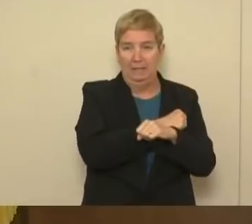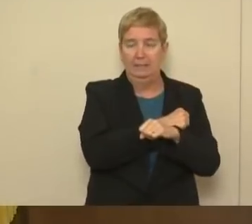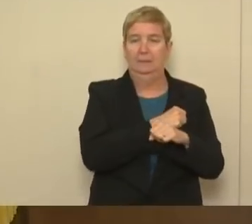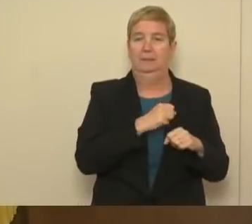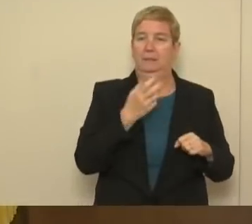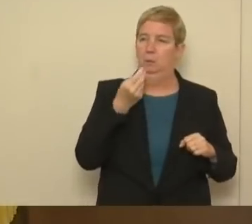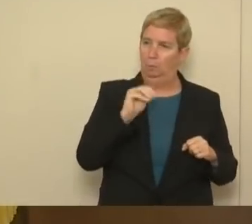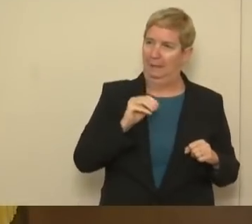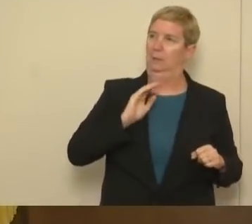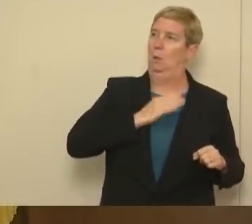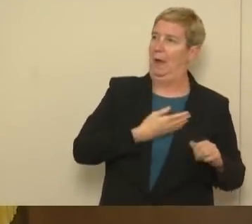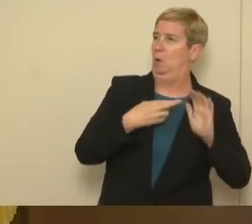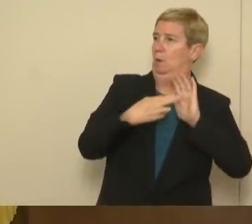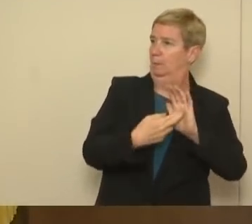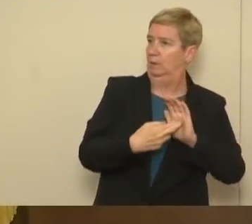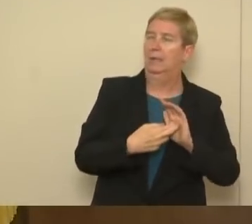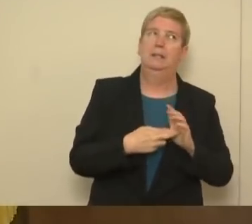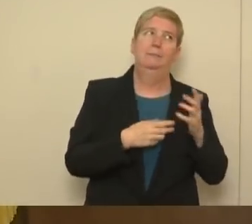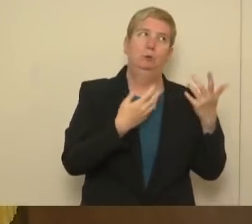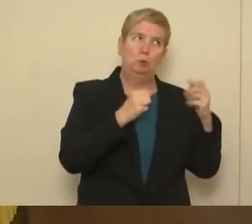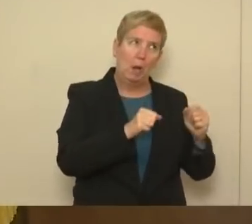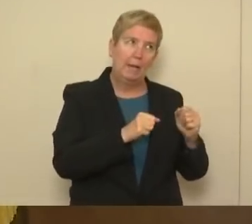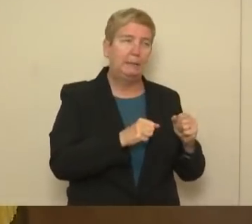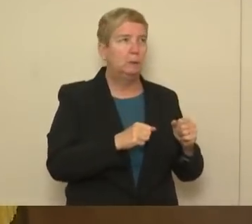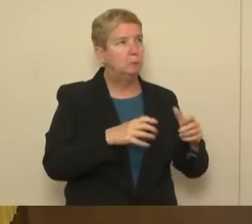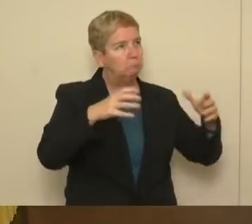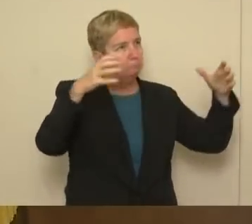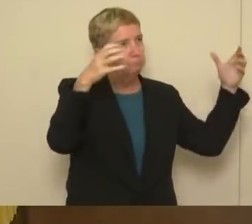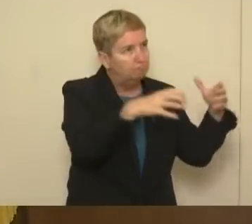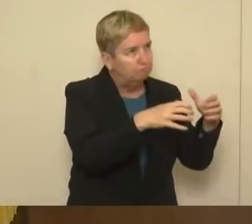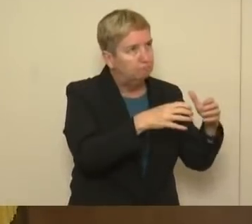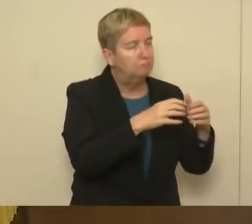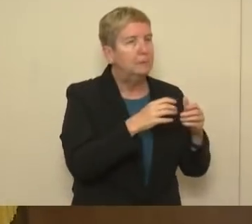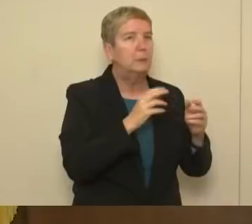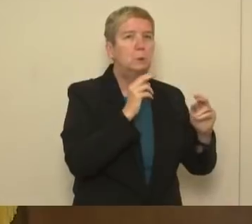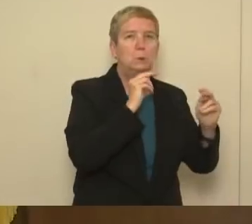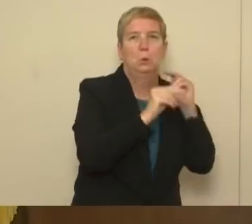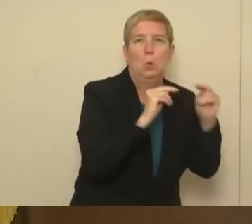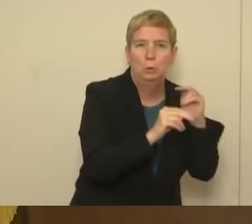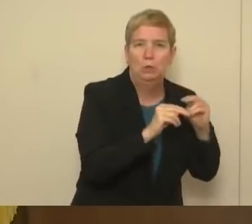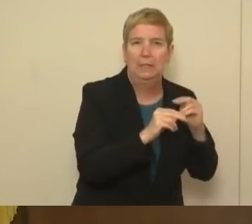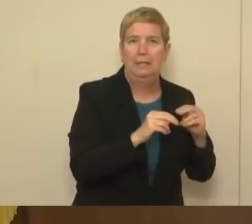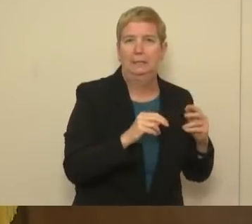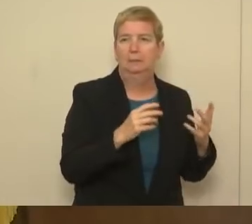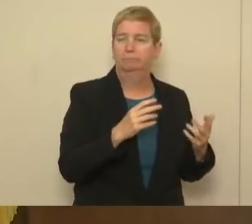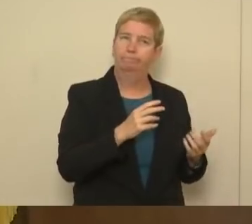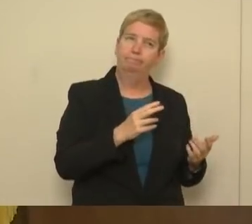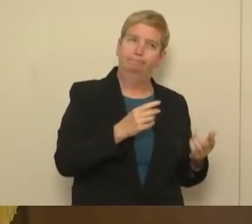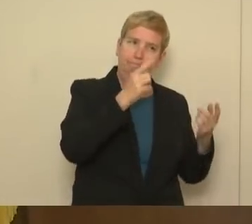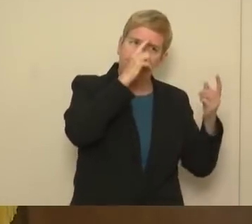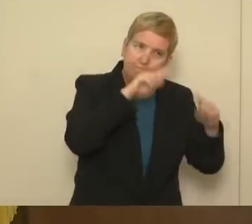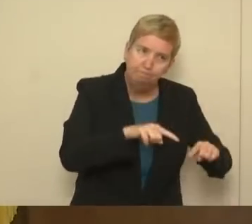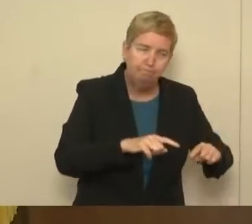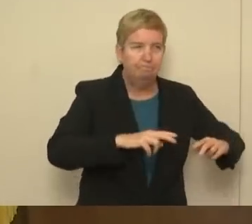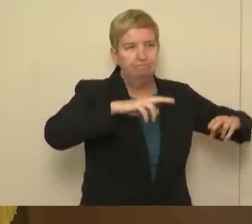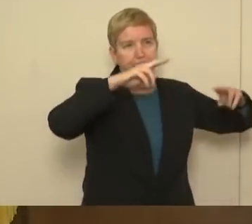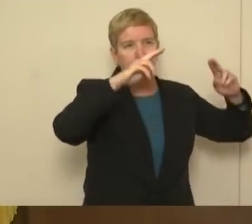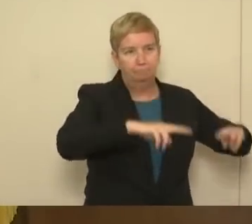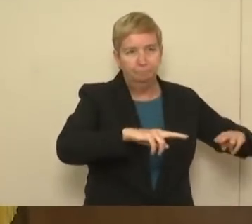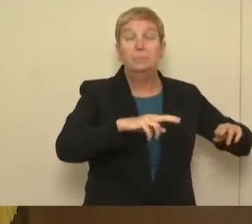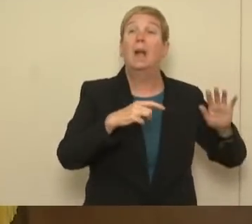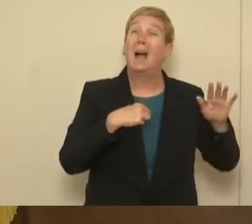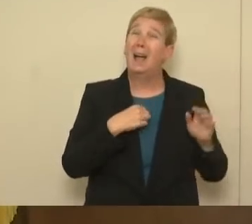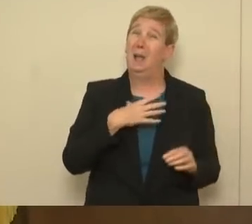we can, bring parties back together for negotiation. I hope that the White House